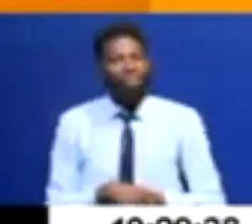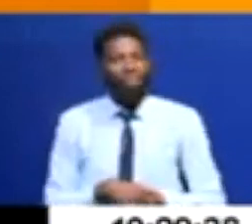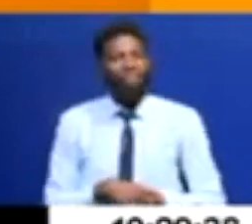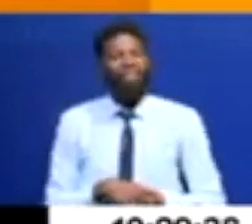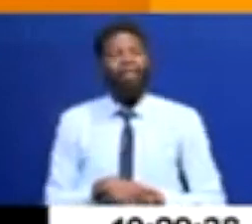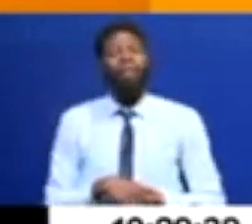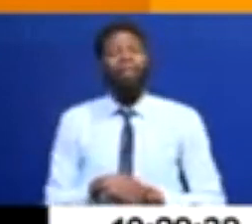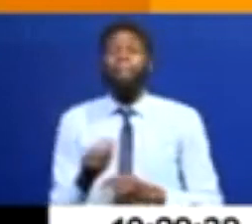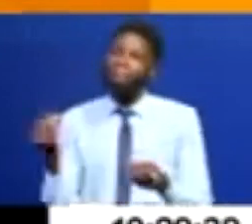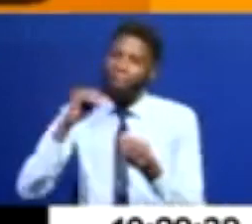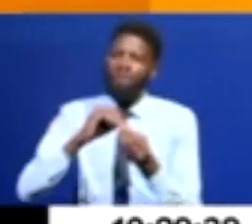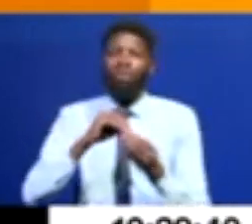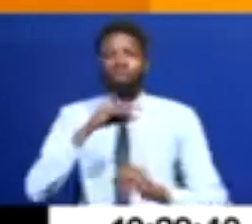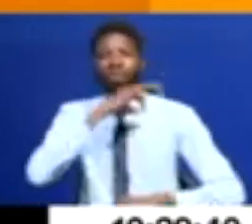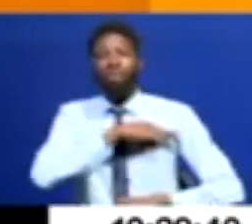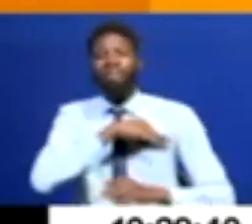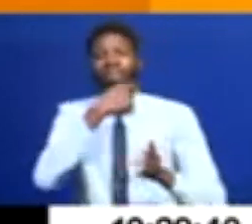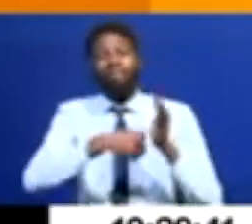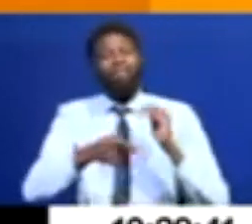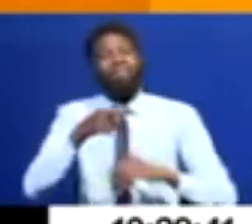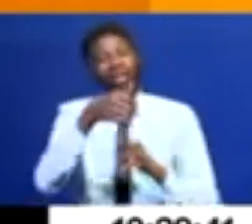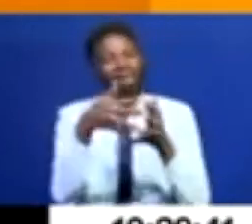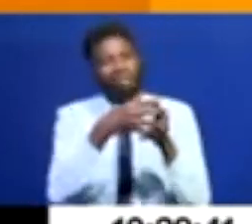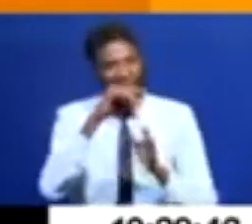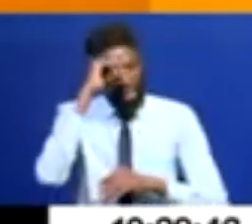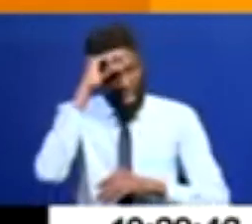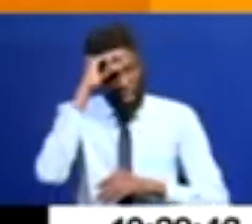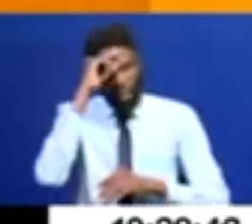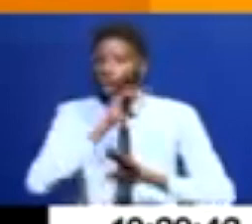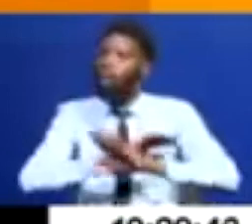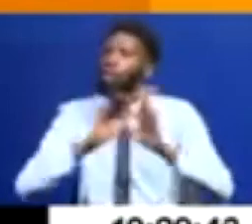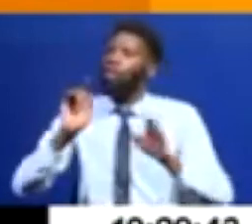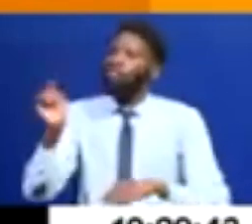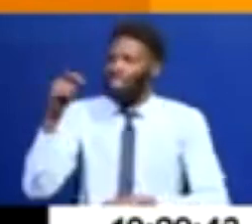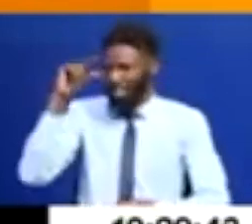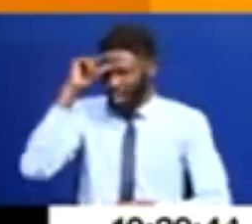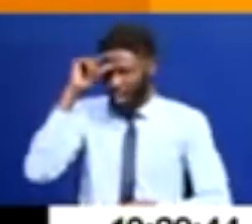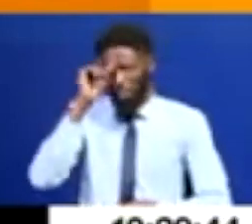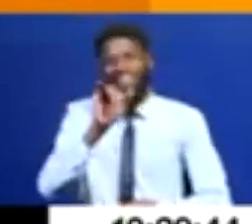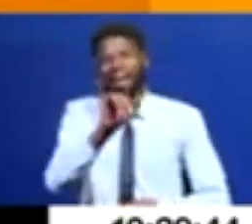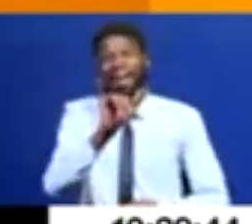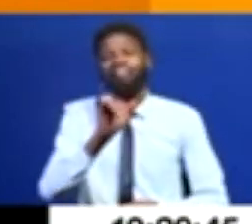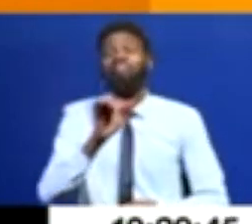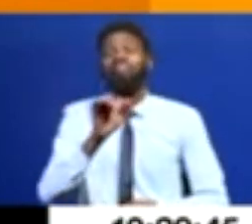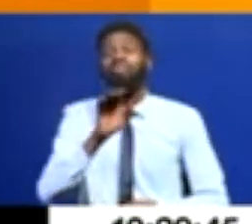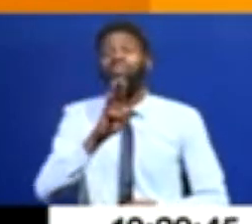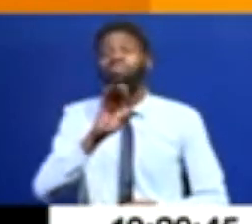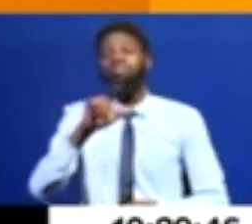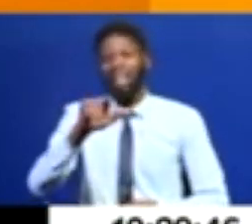they are paying so much profit to American government as opposed to the Kenyan government. And so this bill here seeks